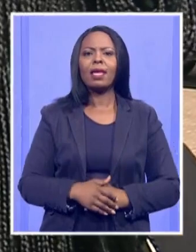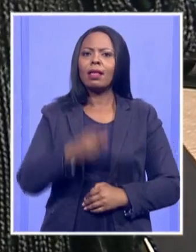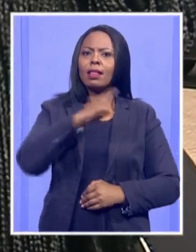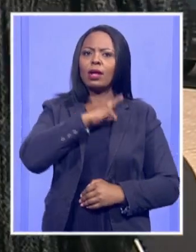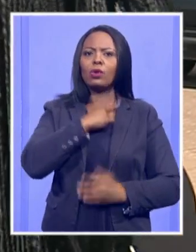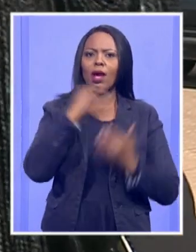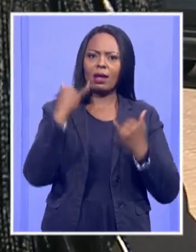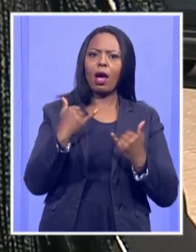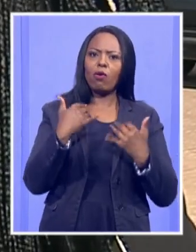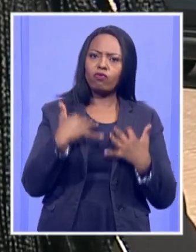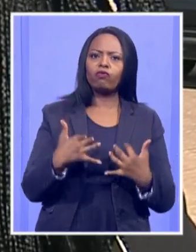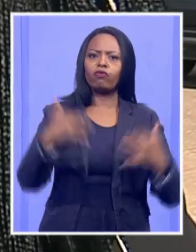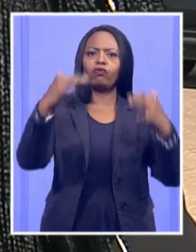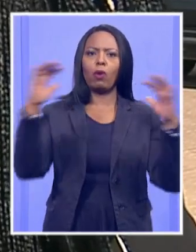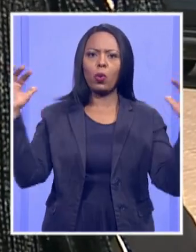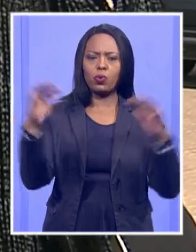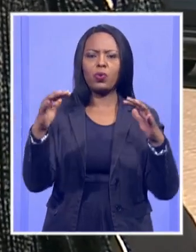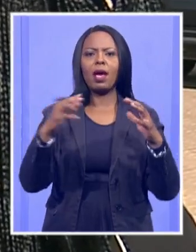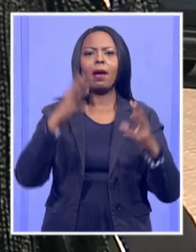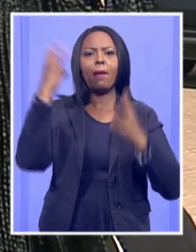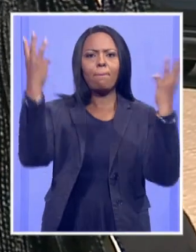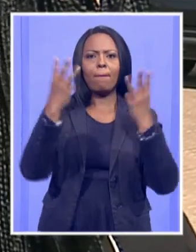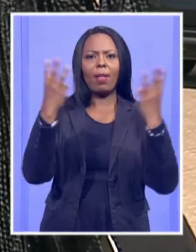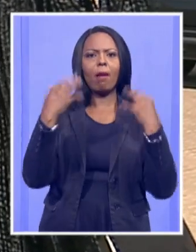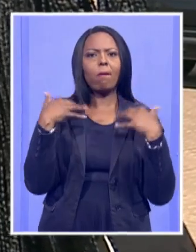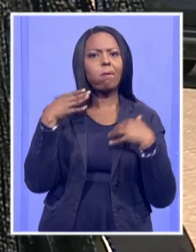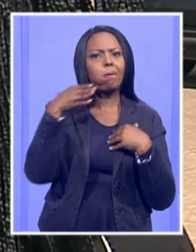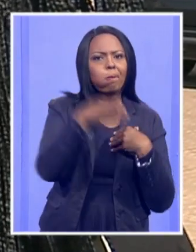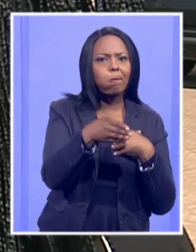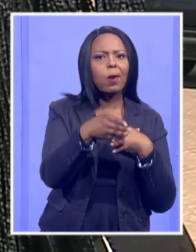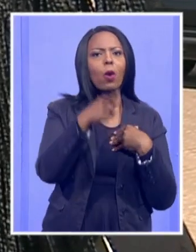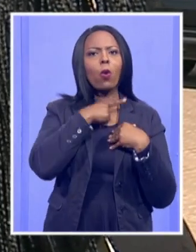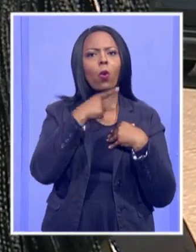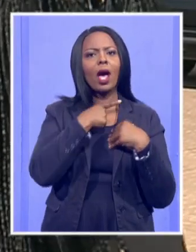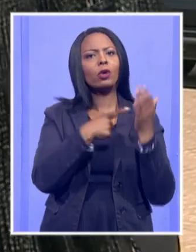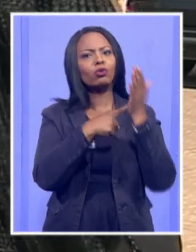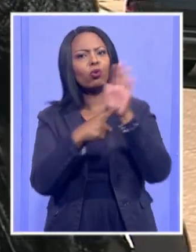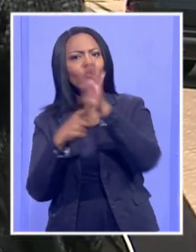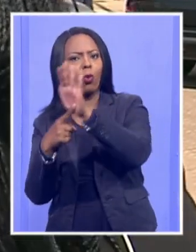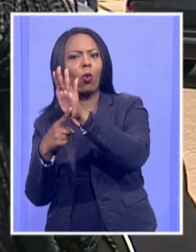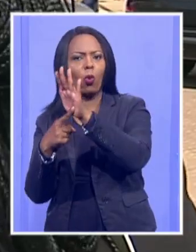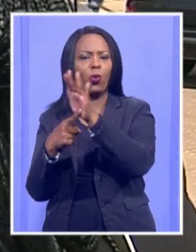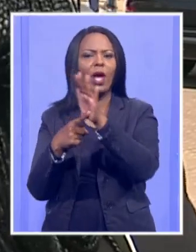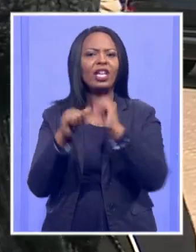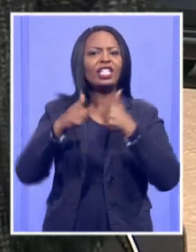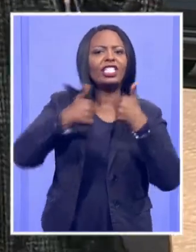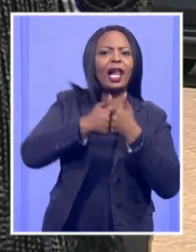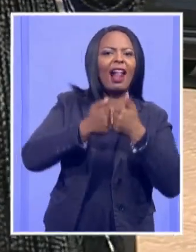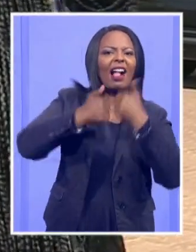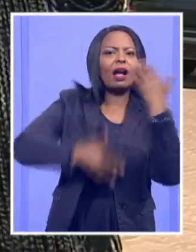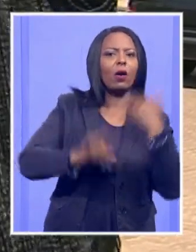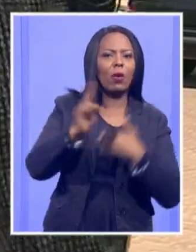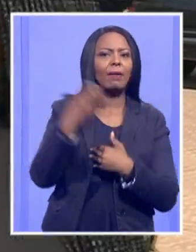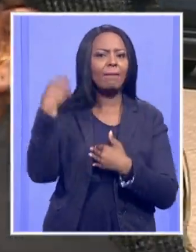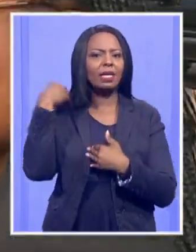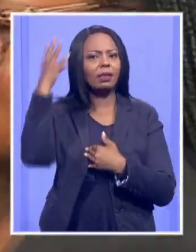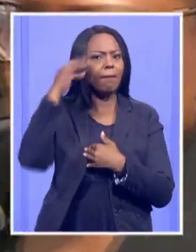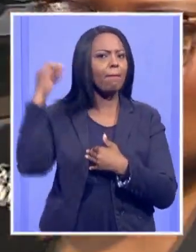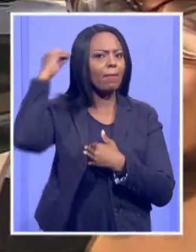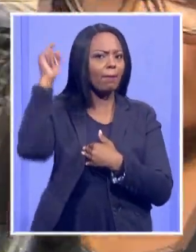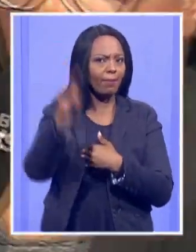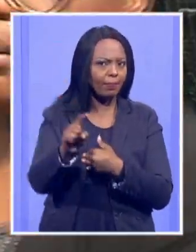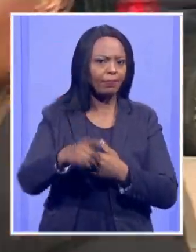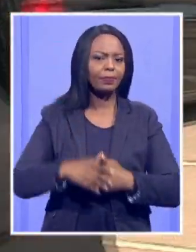these Imbizos, is to expose our national ministers to the real challenges which we are confronted with as the province. All right, perfect. Thank you. That was